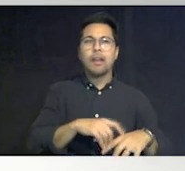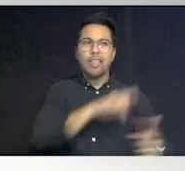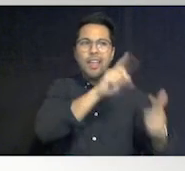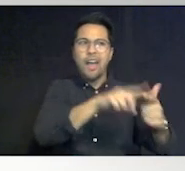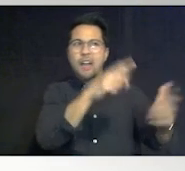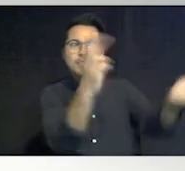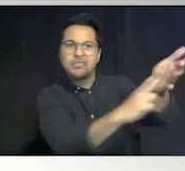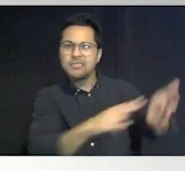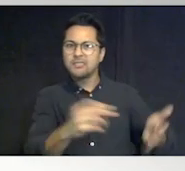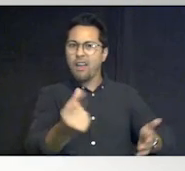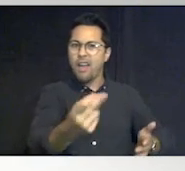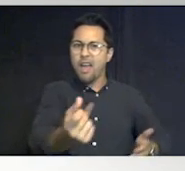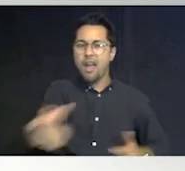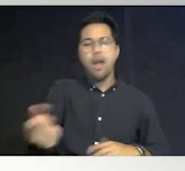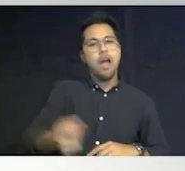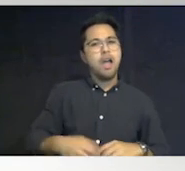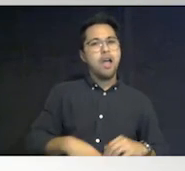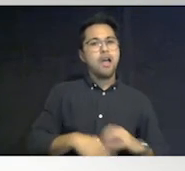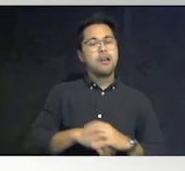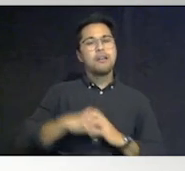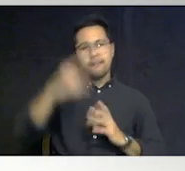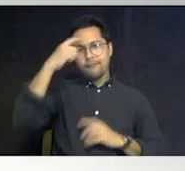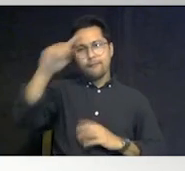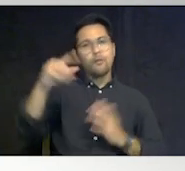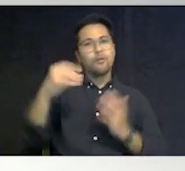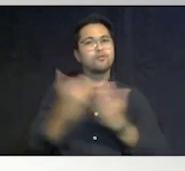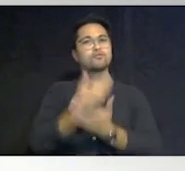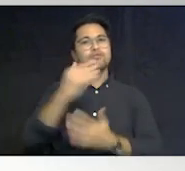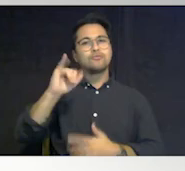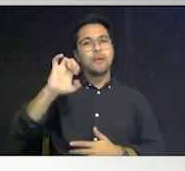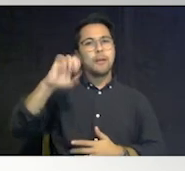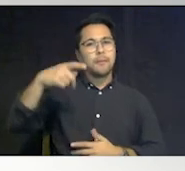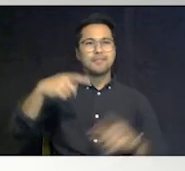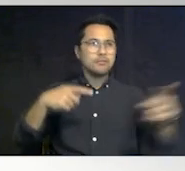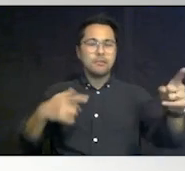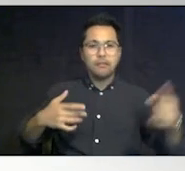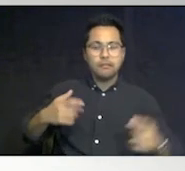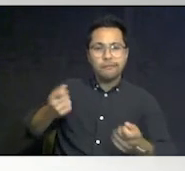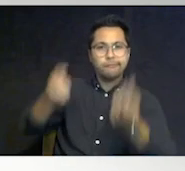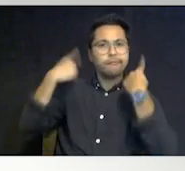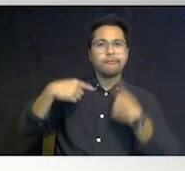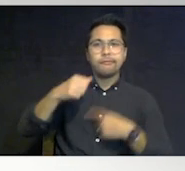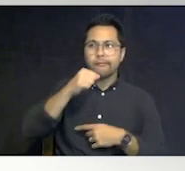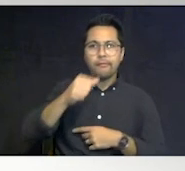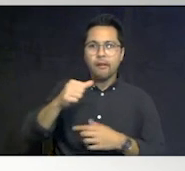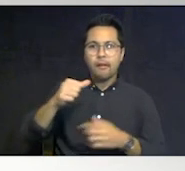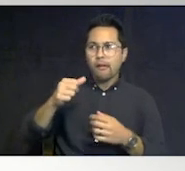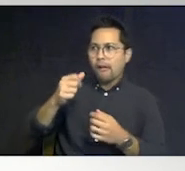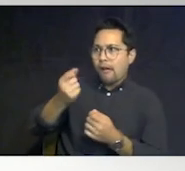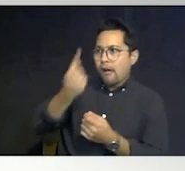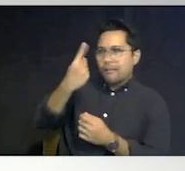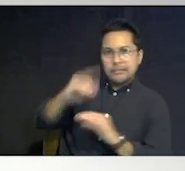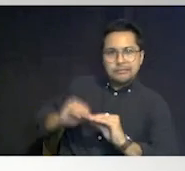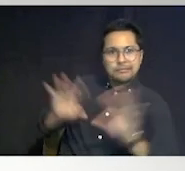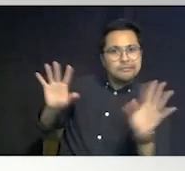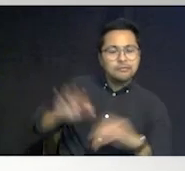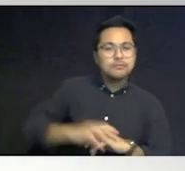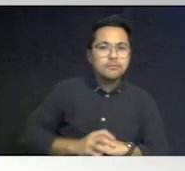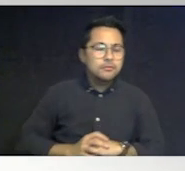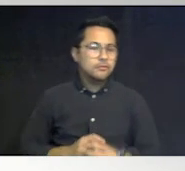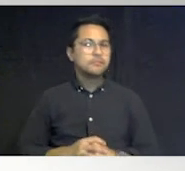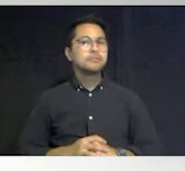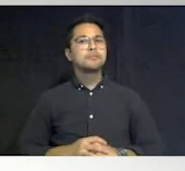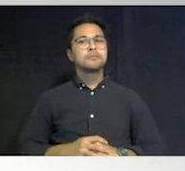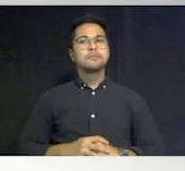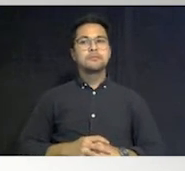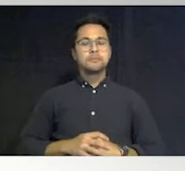their child in the newly drafted IEP, okay? So parent feels like we're rushing through,